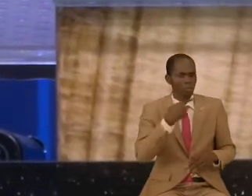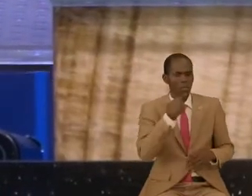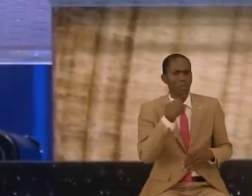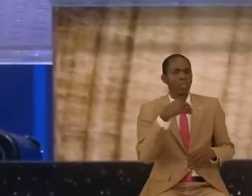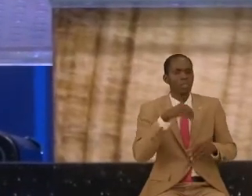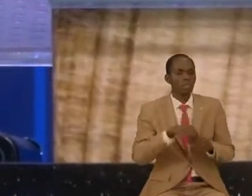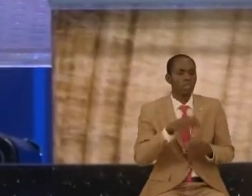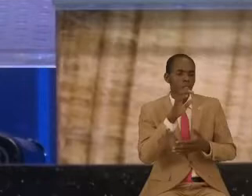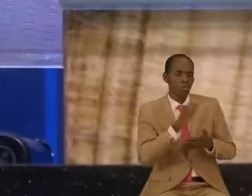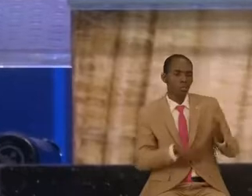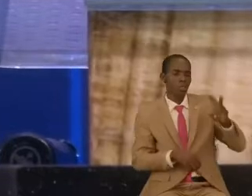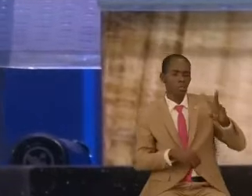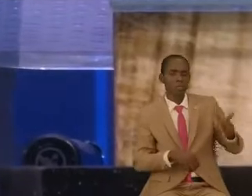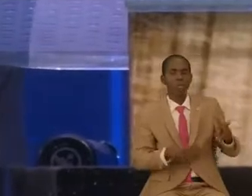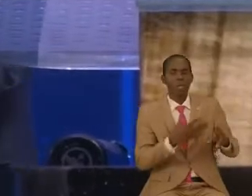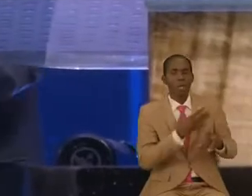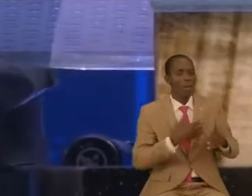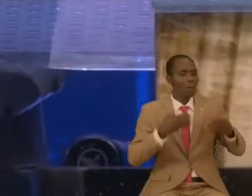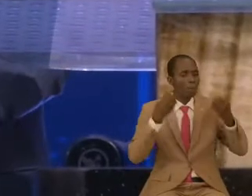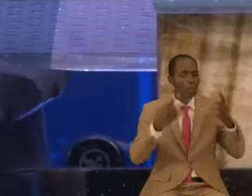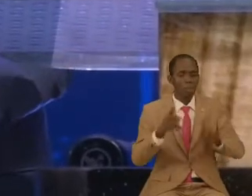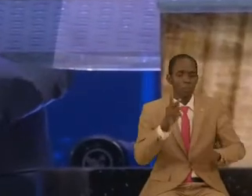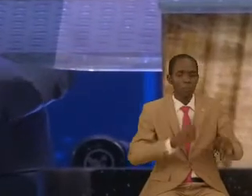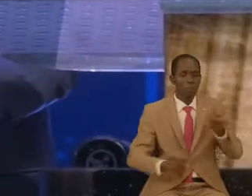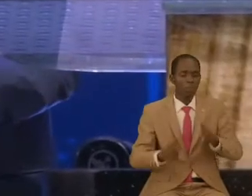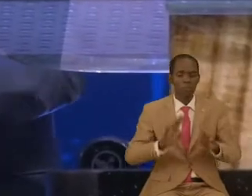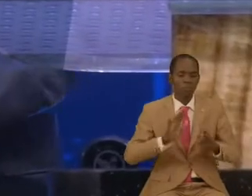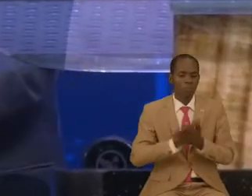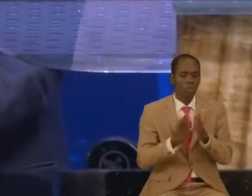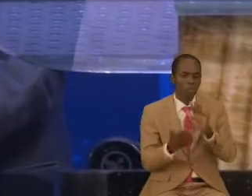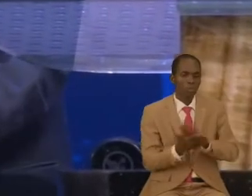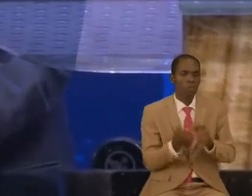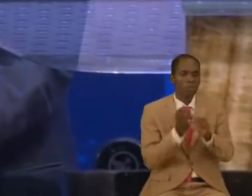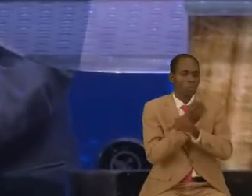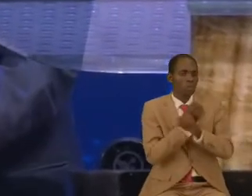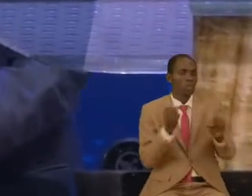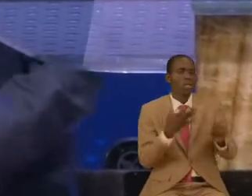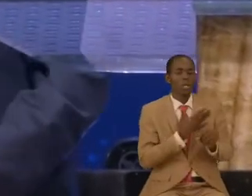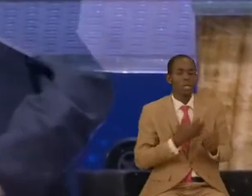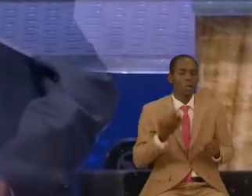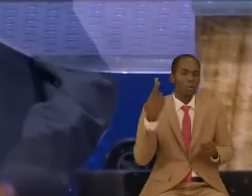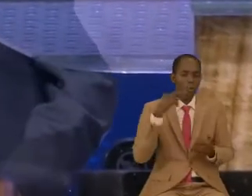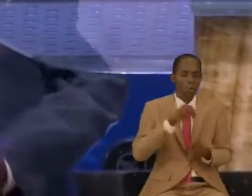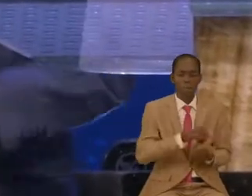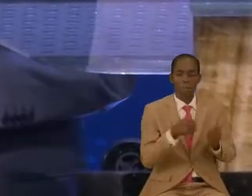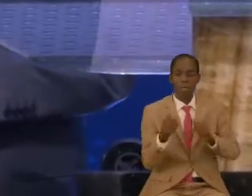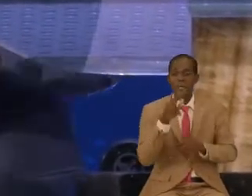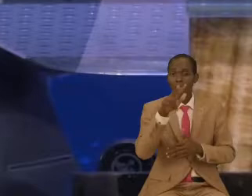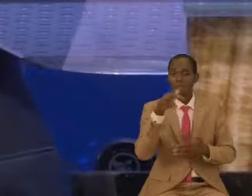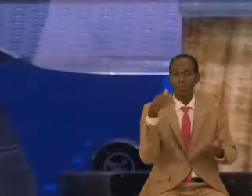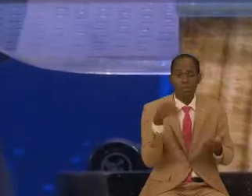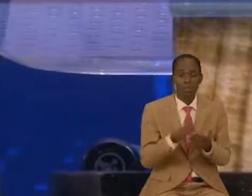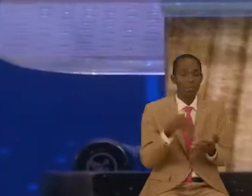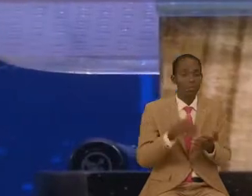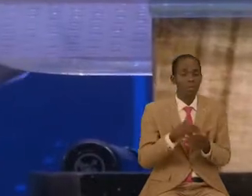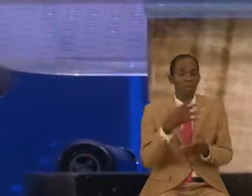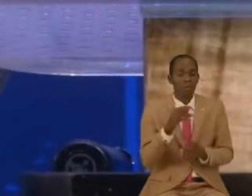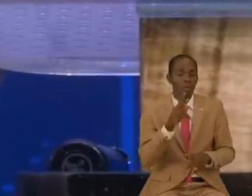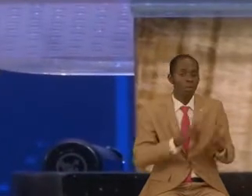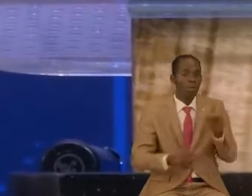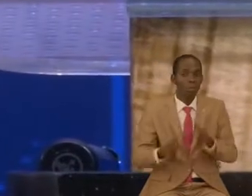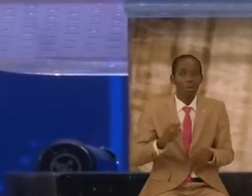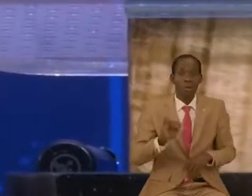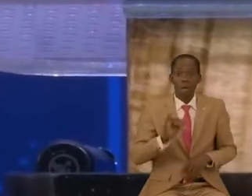chapter 2, and many people, they gave their lives to the Lord and they were baptized, 3,000 of them, I